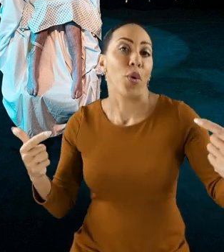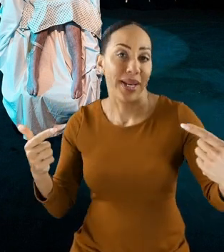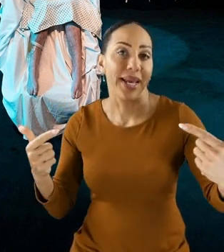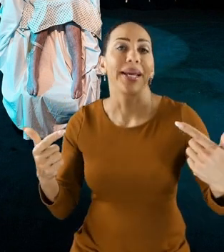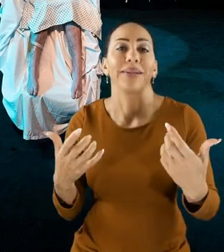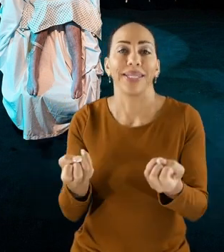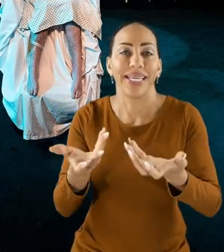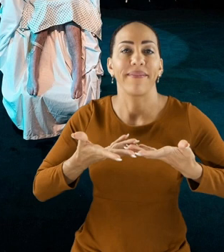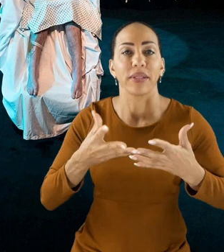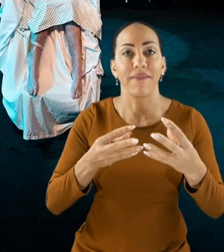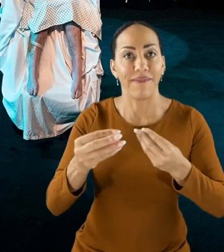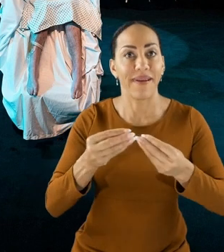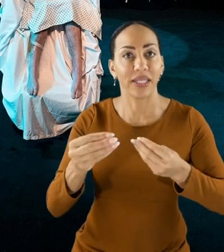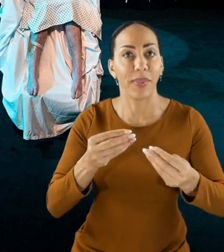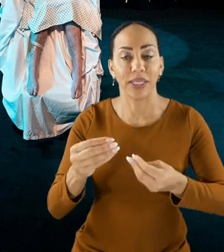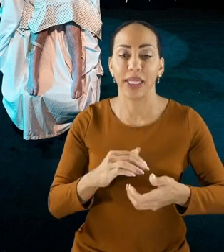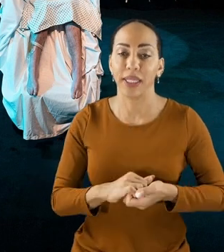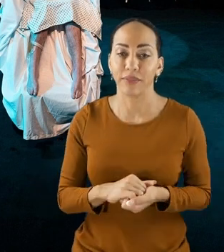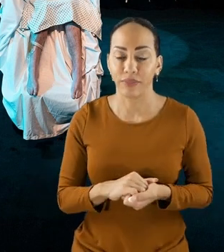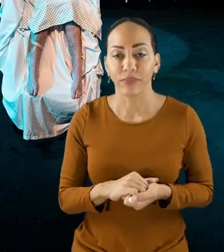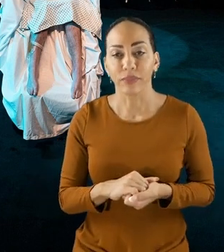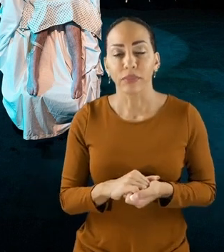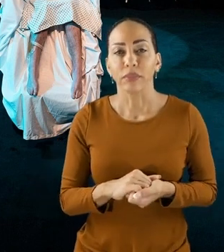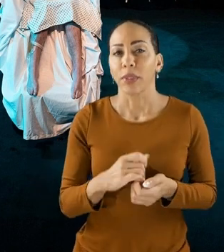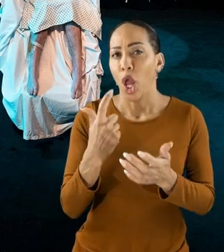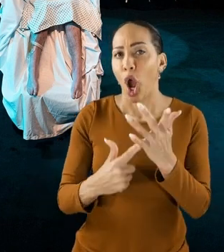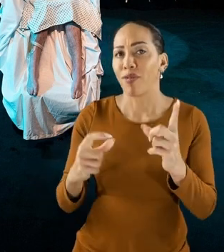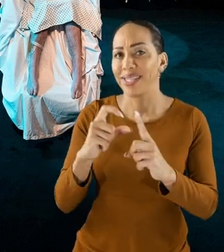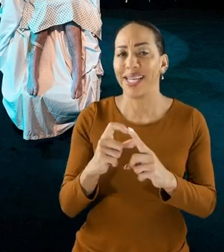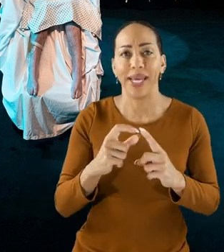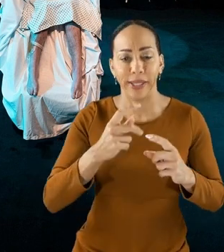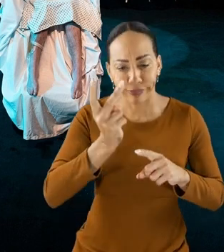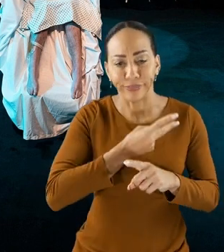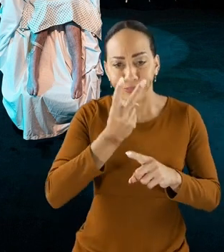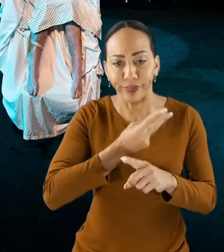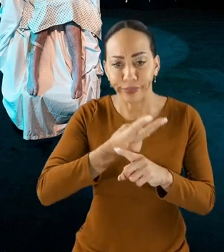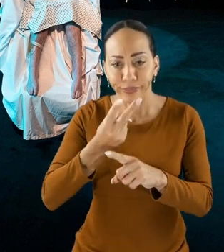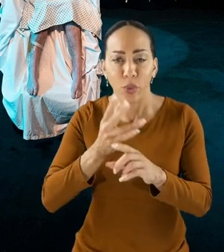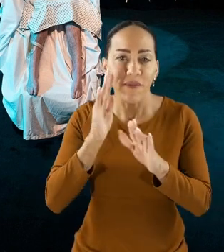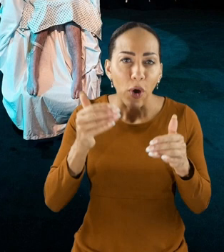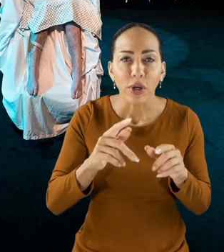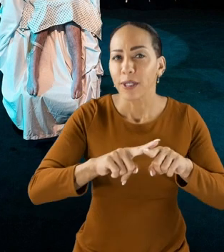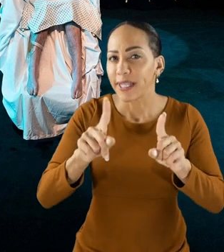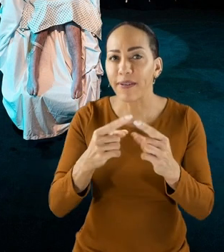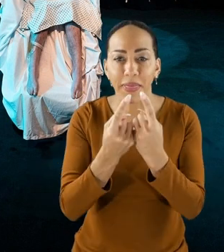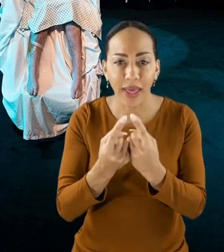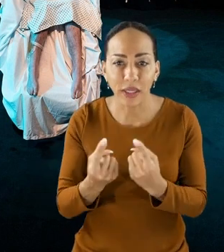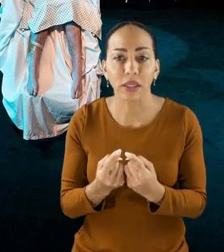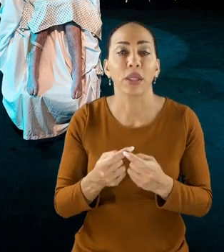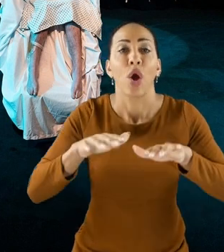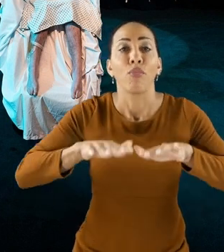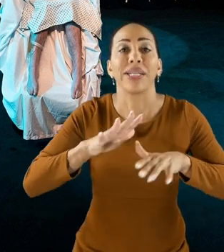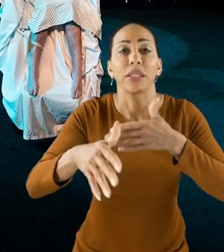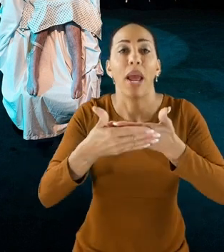flexibility. And during various rounds of R&D on this, we've worked on different things. The British